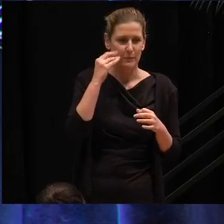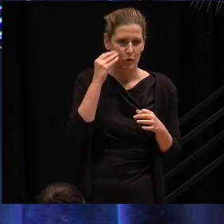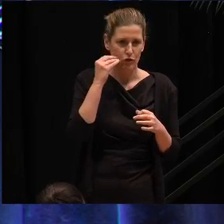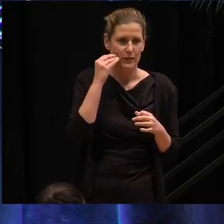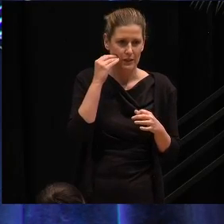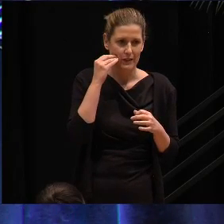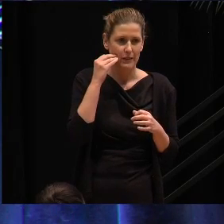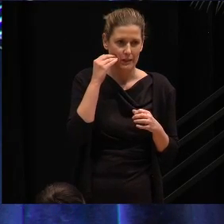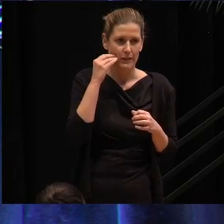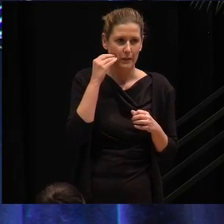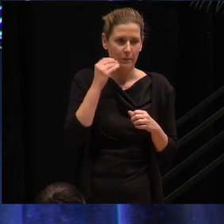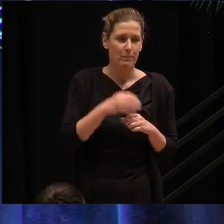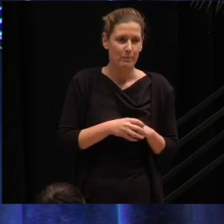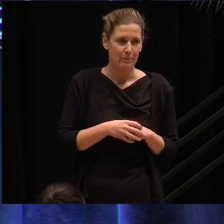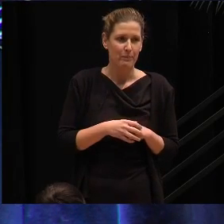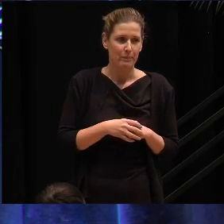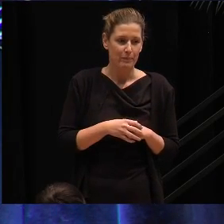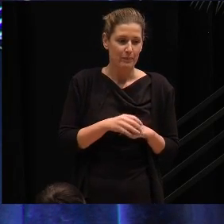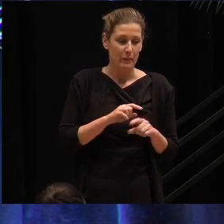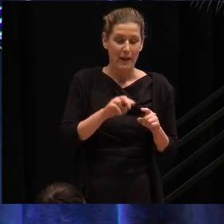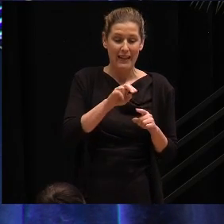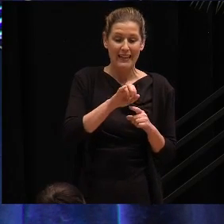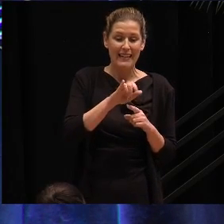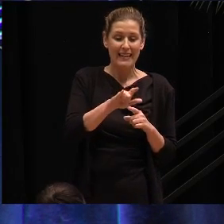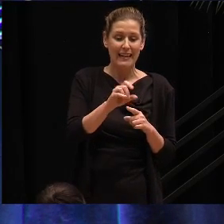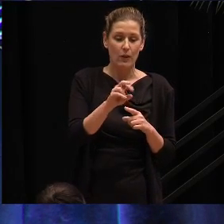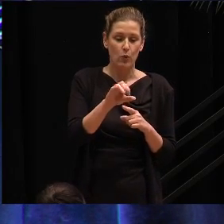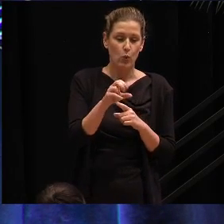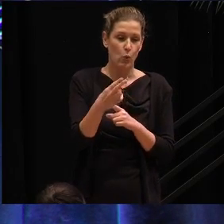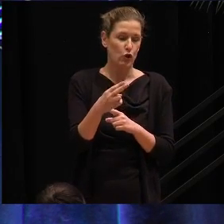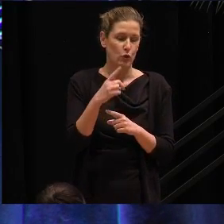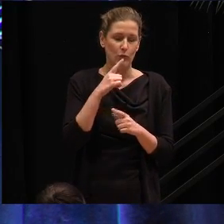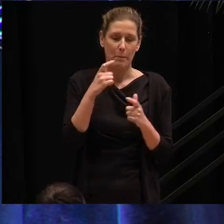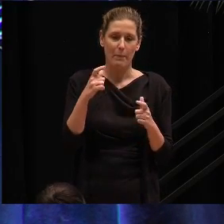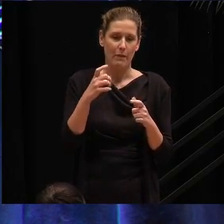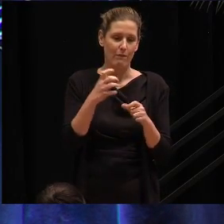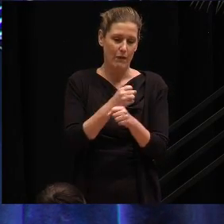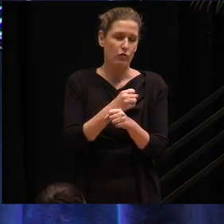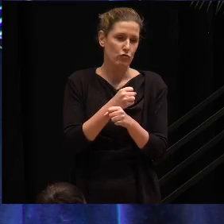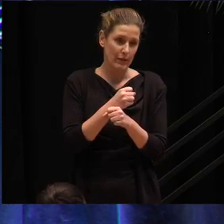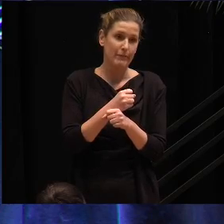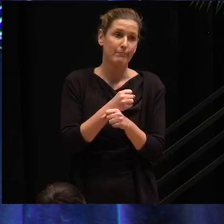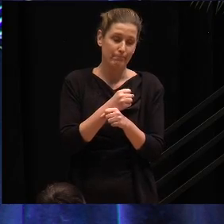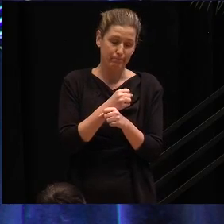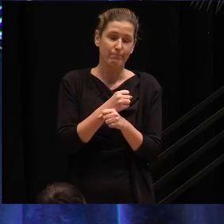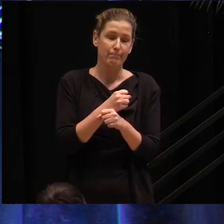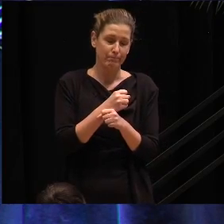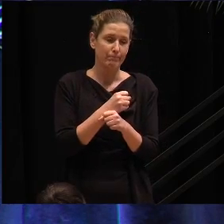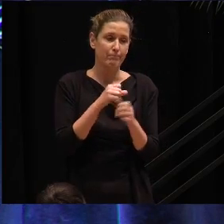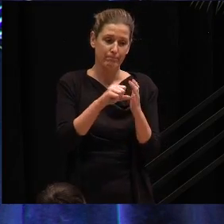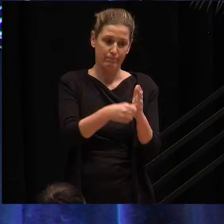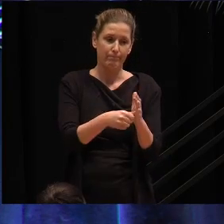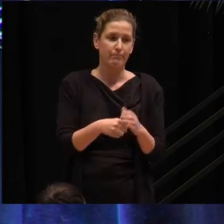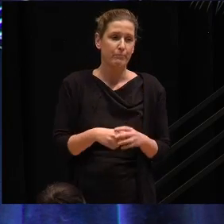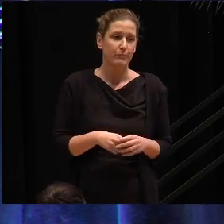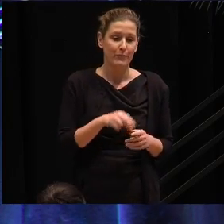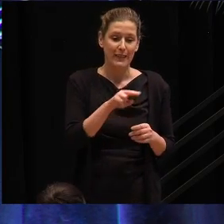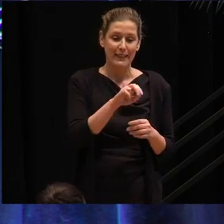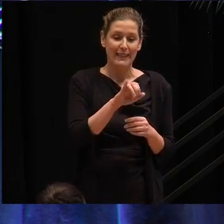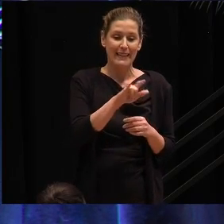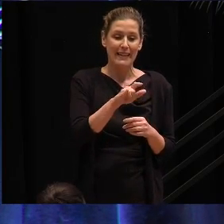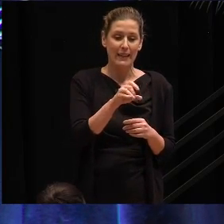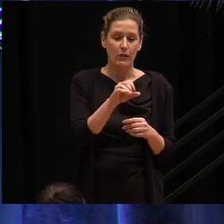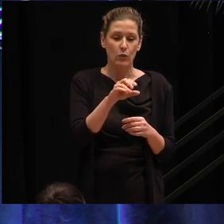But Neil Gorsuch was a huge victory. It can't be understated. Neil Gorsuch could